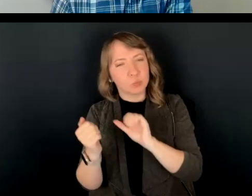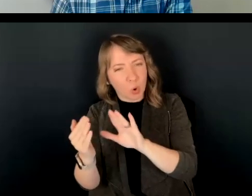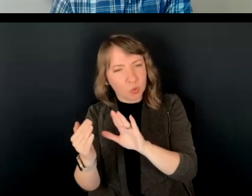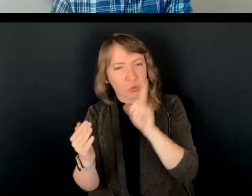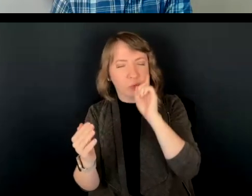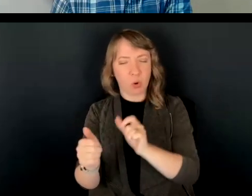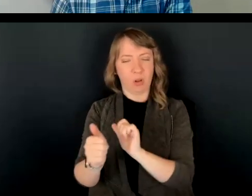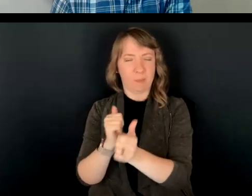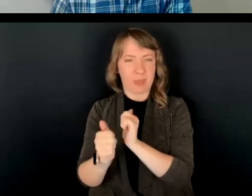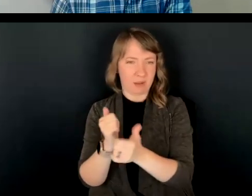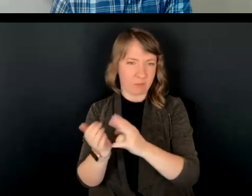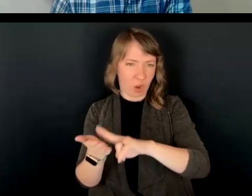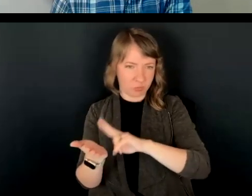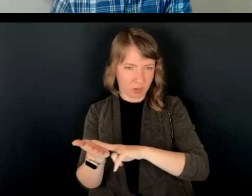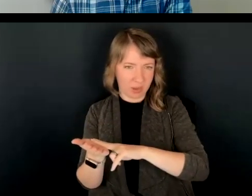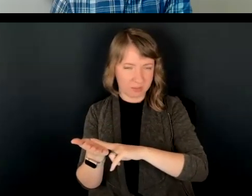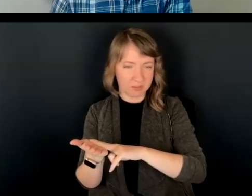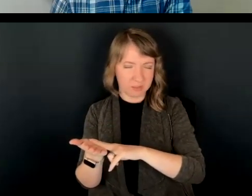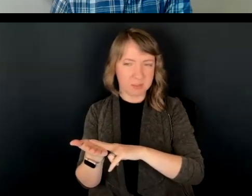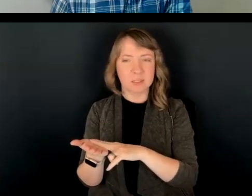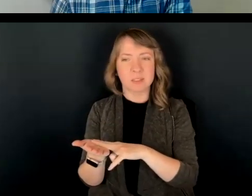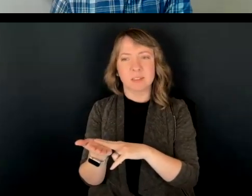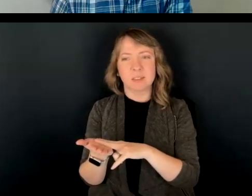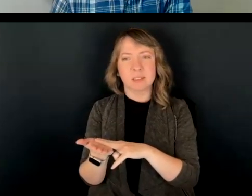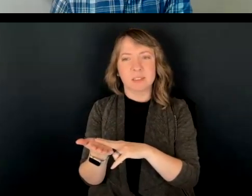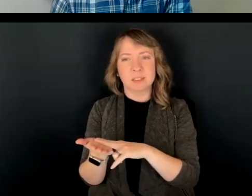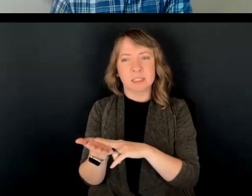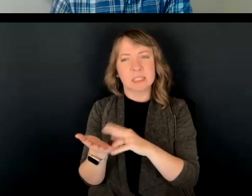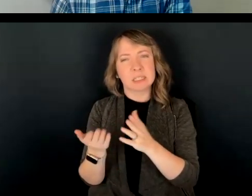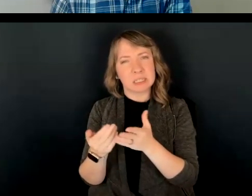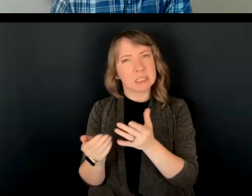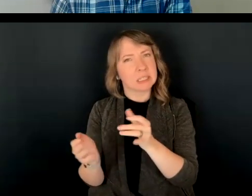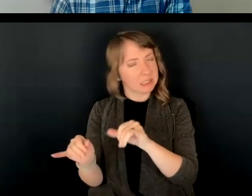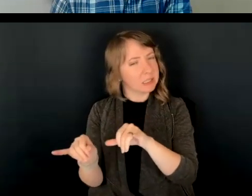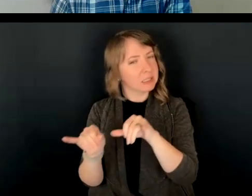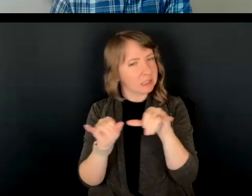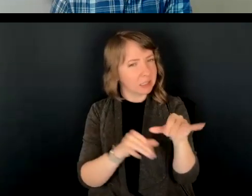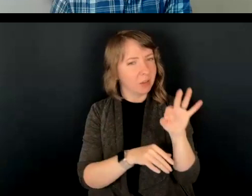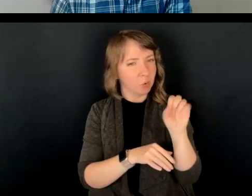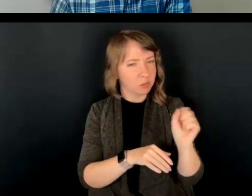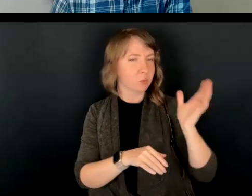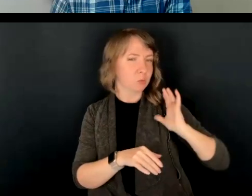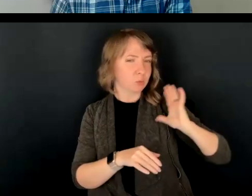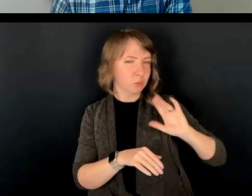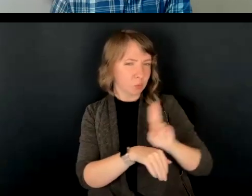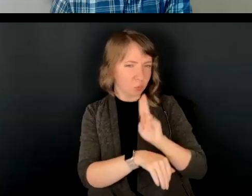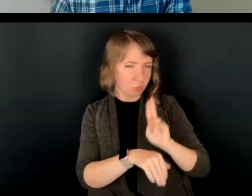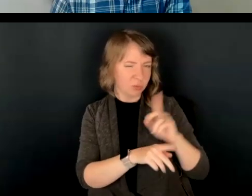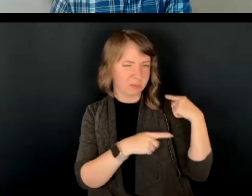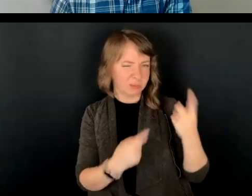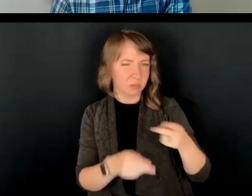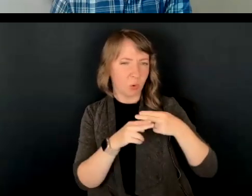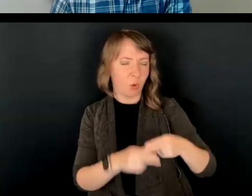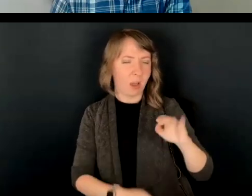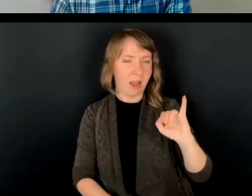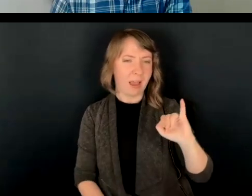contracting mechanism, a lot like what the Forest Service used historically in what are called